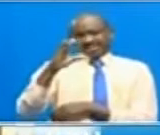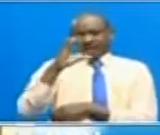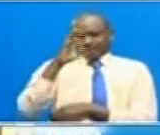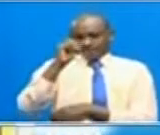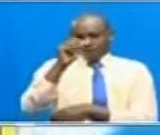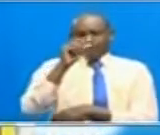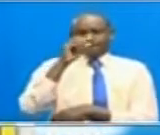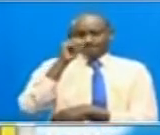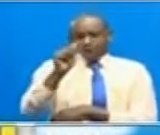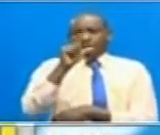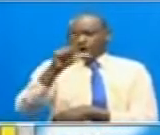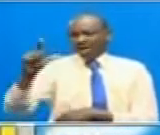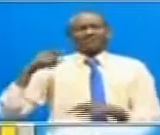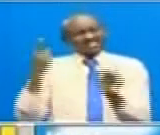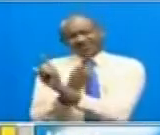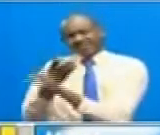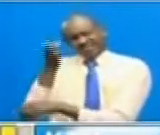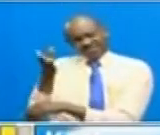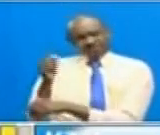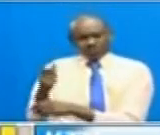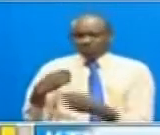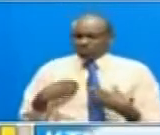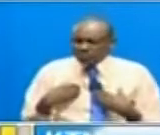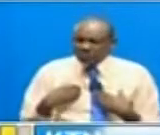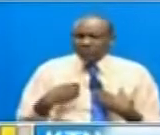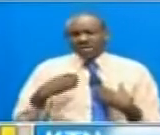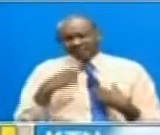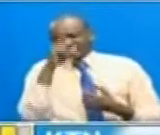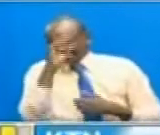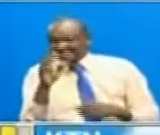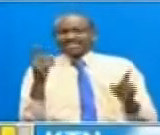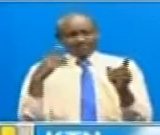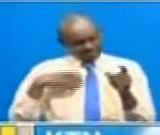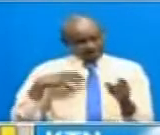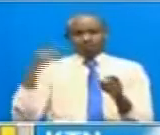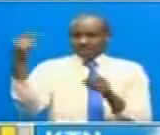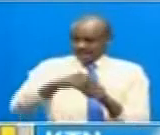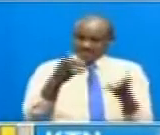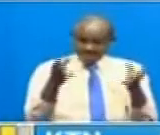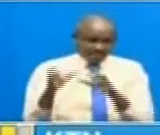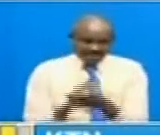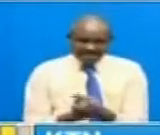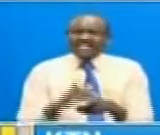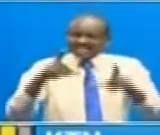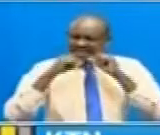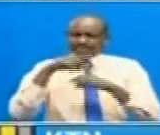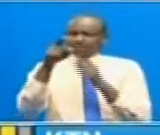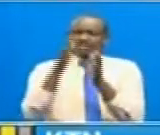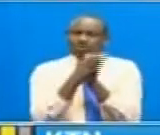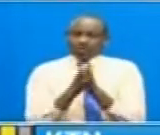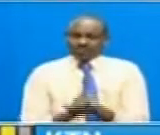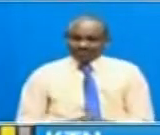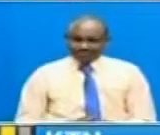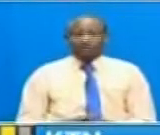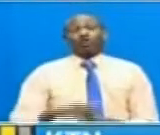that will have different features and it will be attracting serious brands into the Kenyan market. Tell us more about this. We are